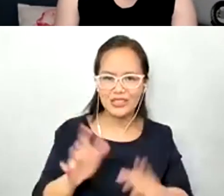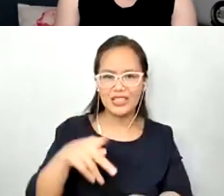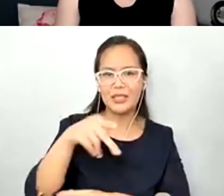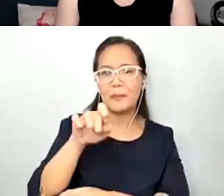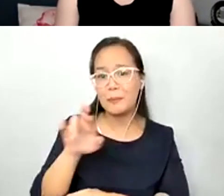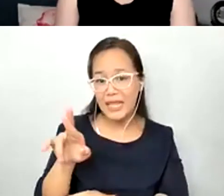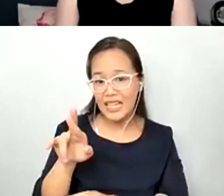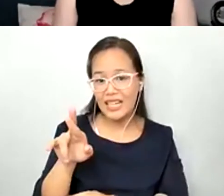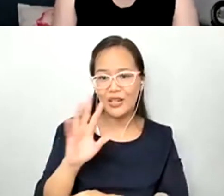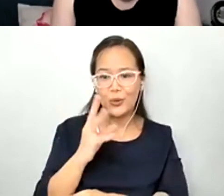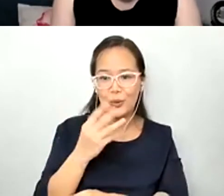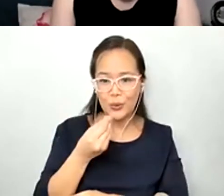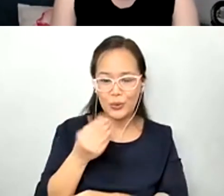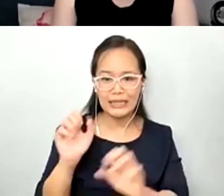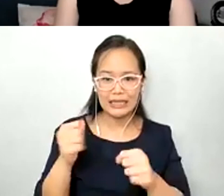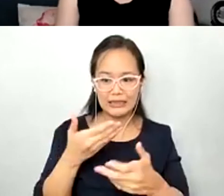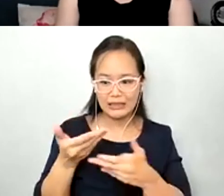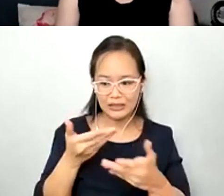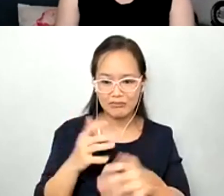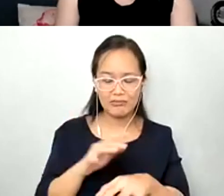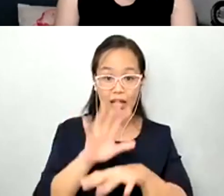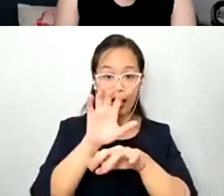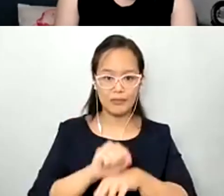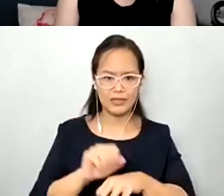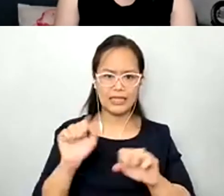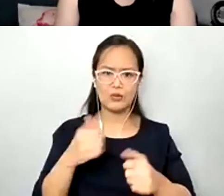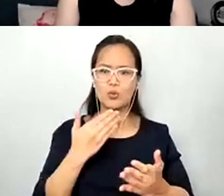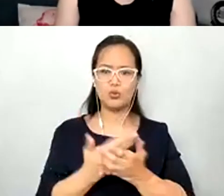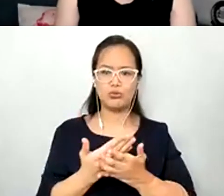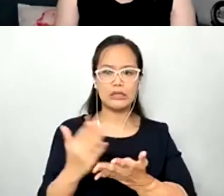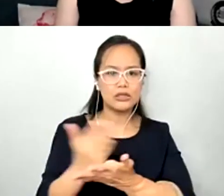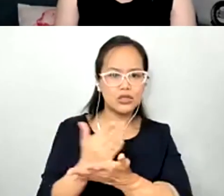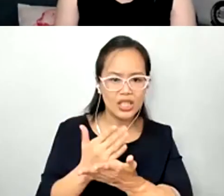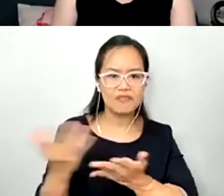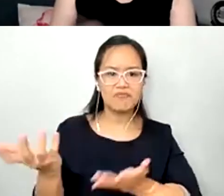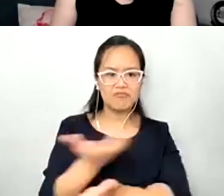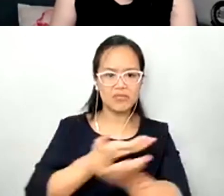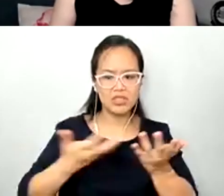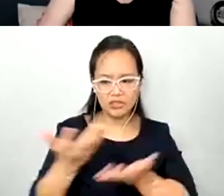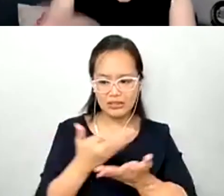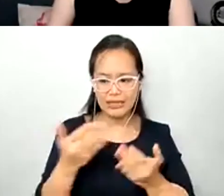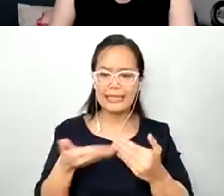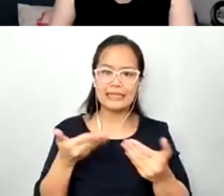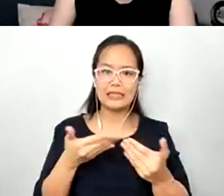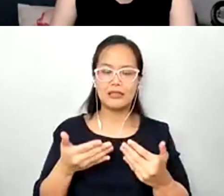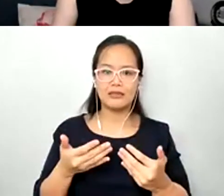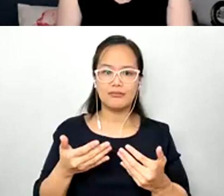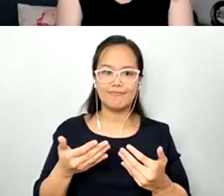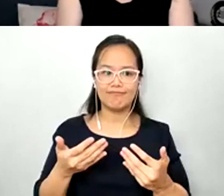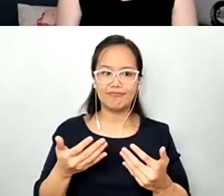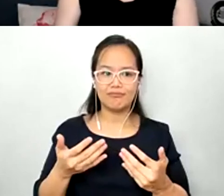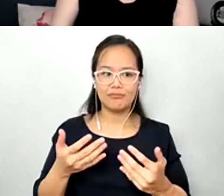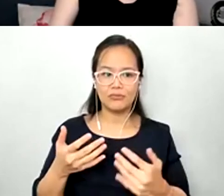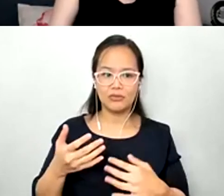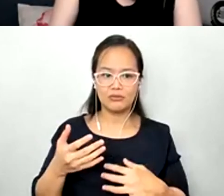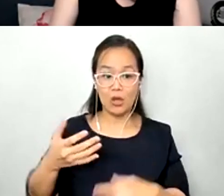diba? Kasi usually, it's good to be sharing to someone kasi it's easier to withhold judgment when you don't really